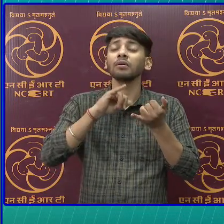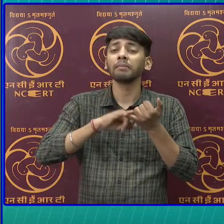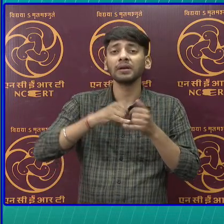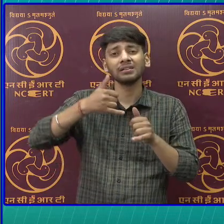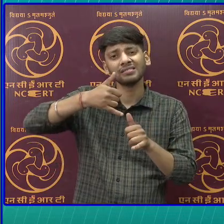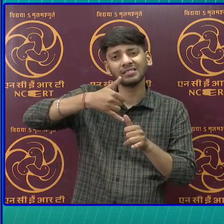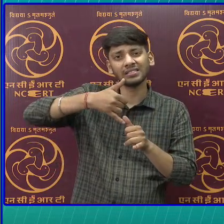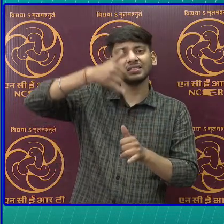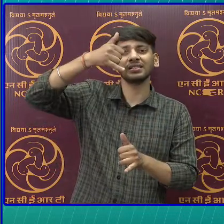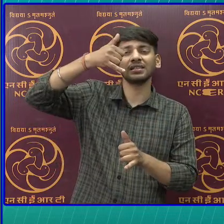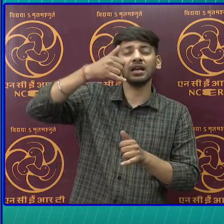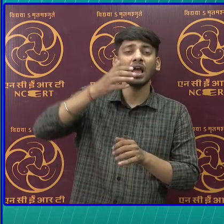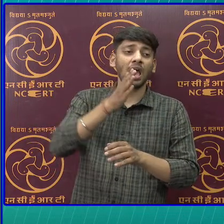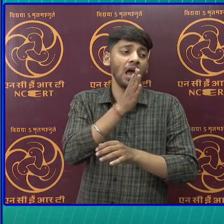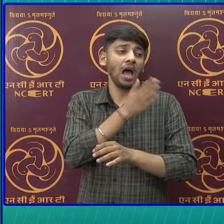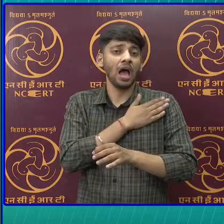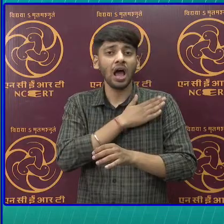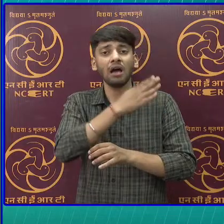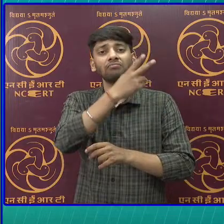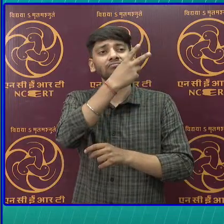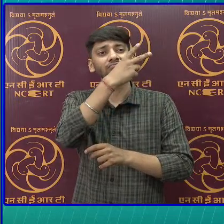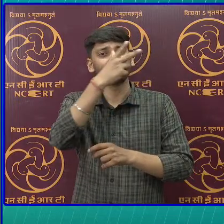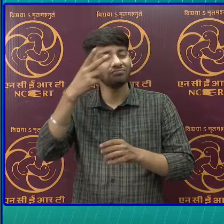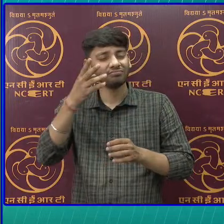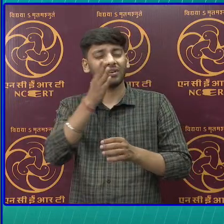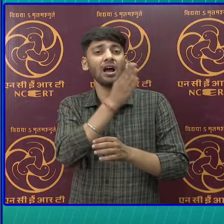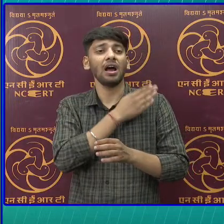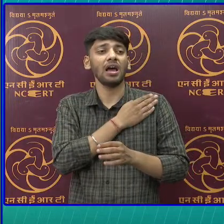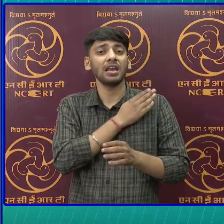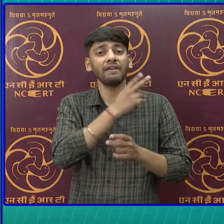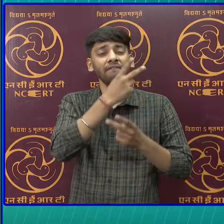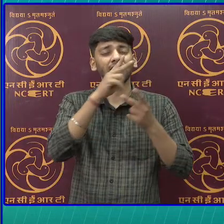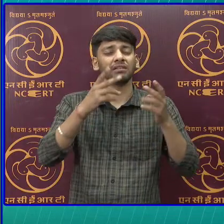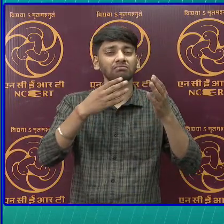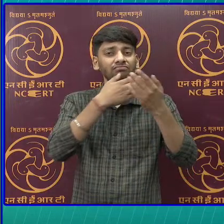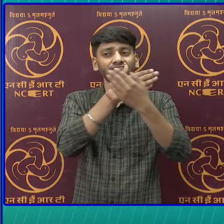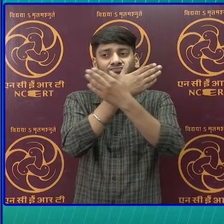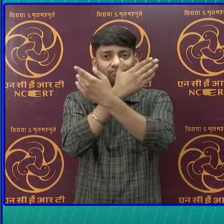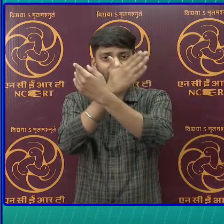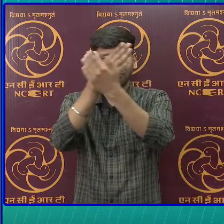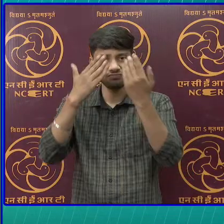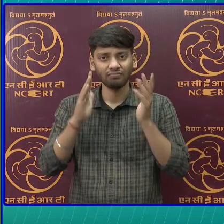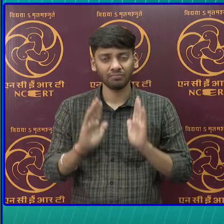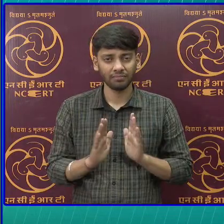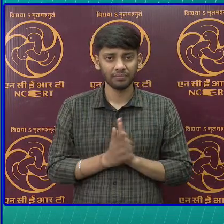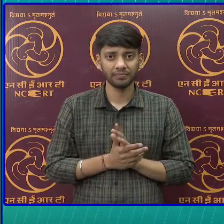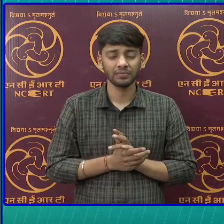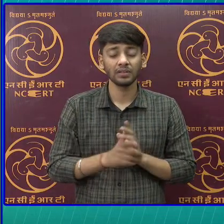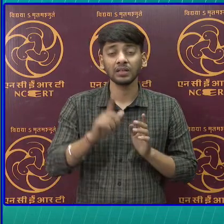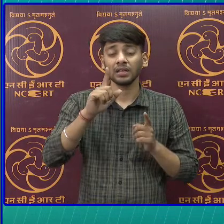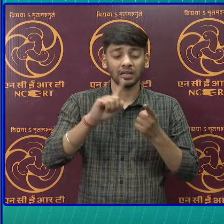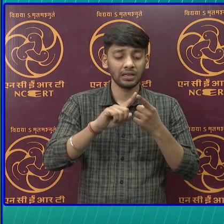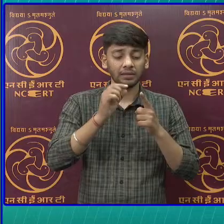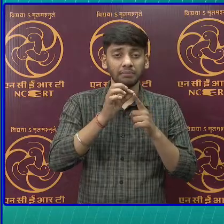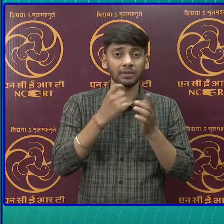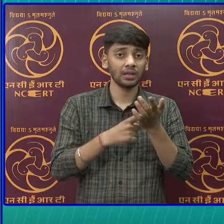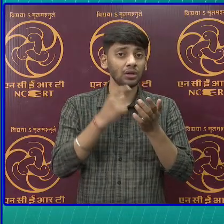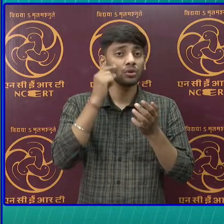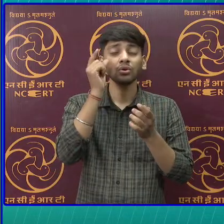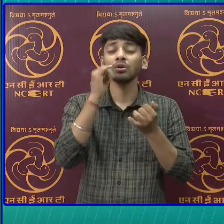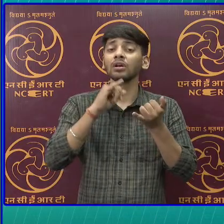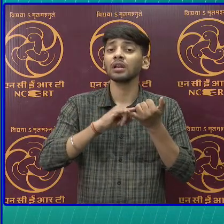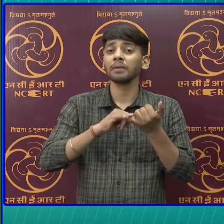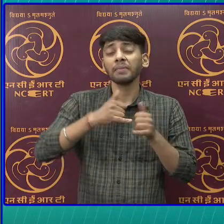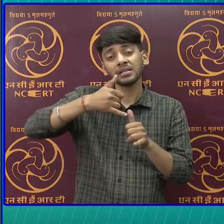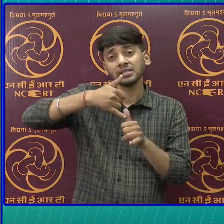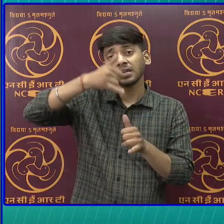small leaves you can see. Okay, so here leprous height means colorless bark of